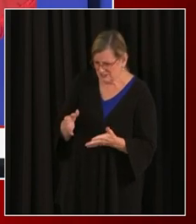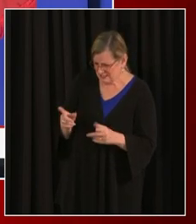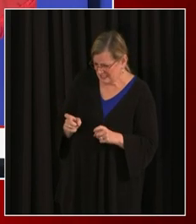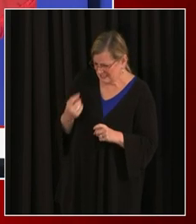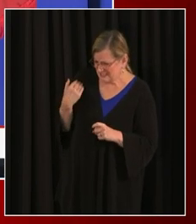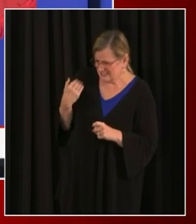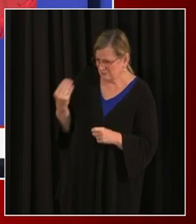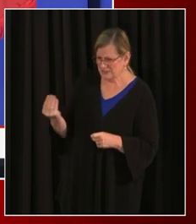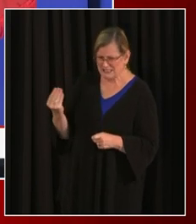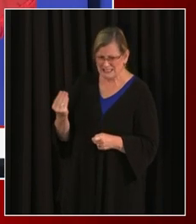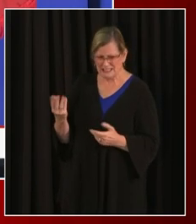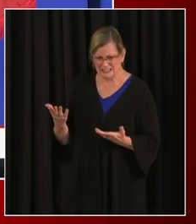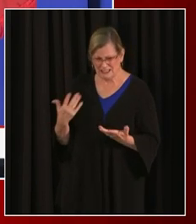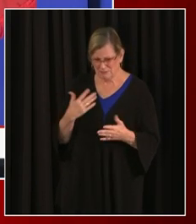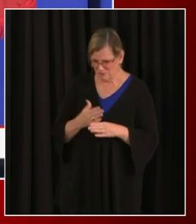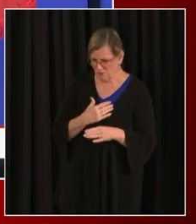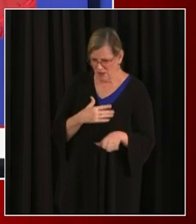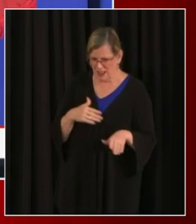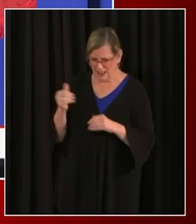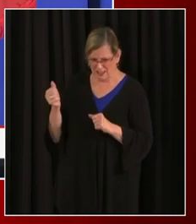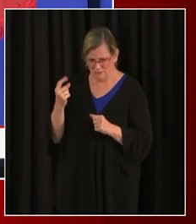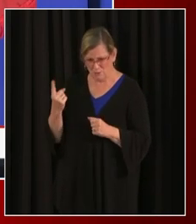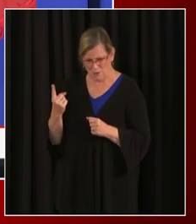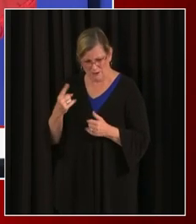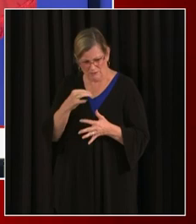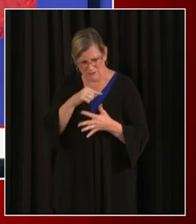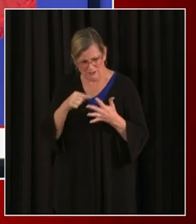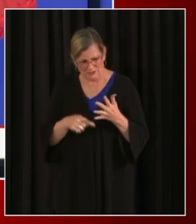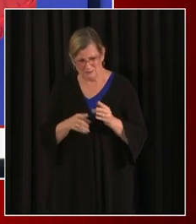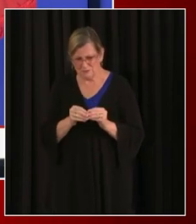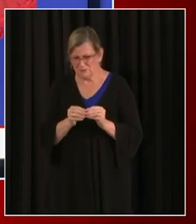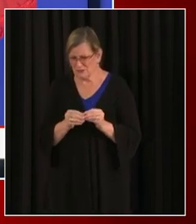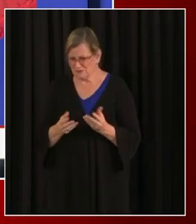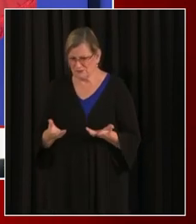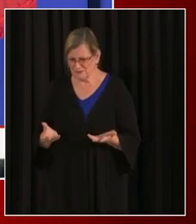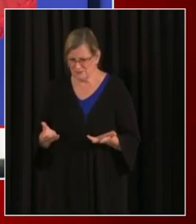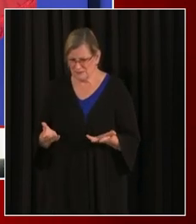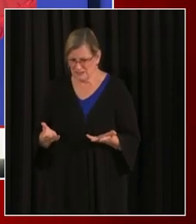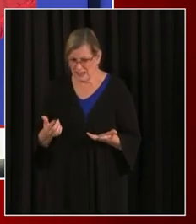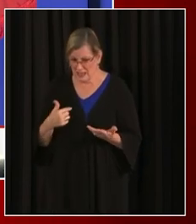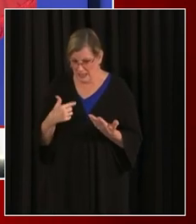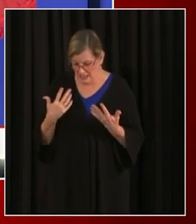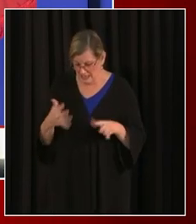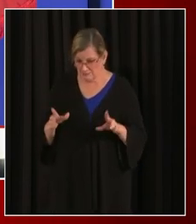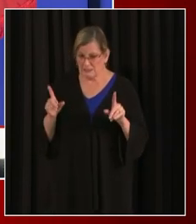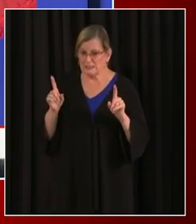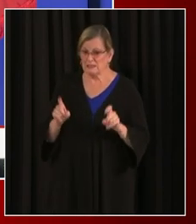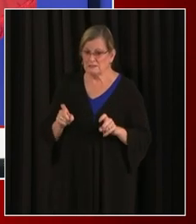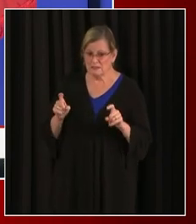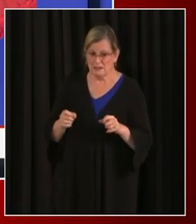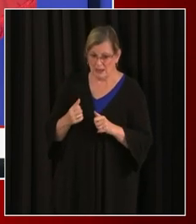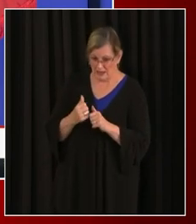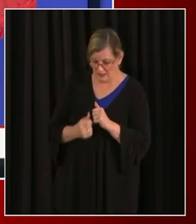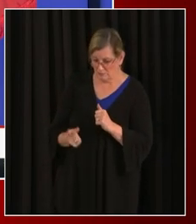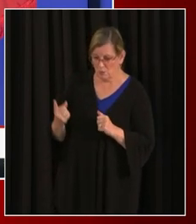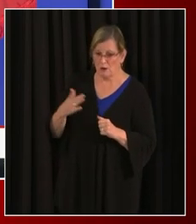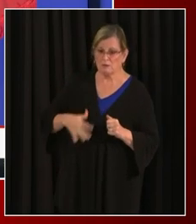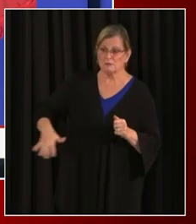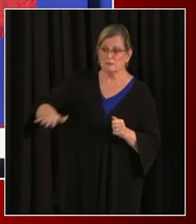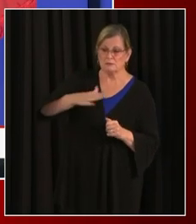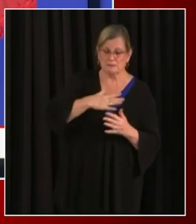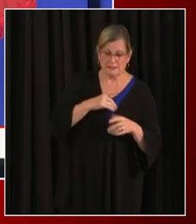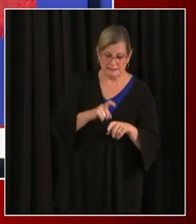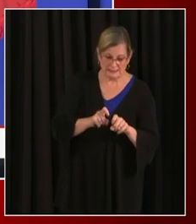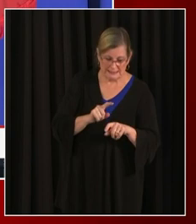for example, when we left one of these briefings. And when I am tested, everybody around me is